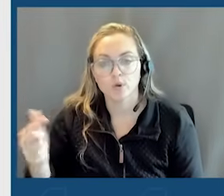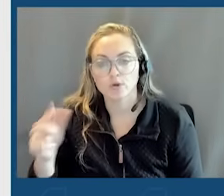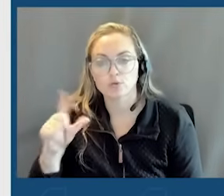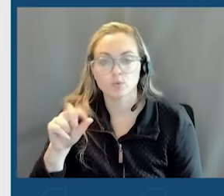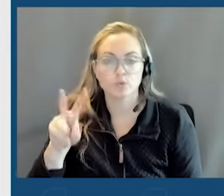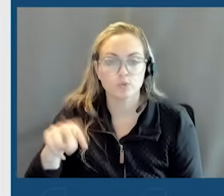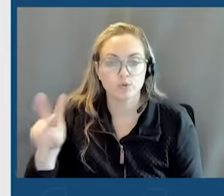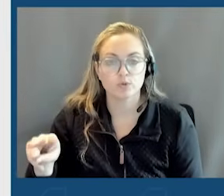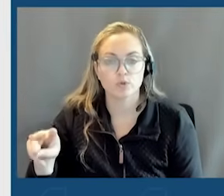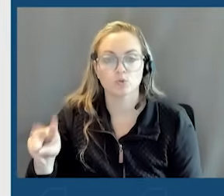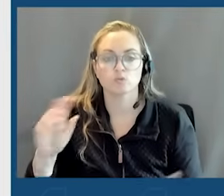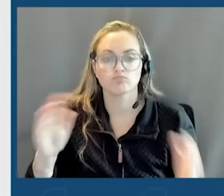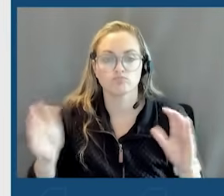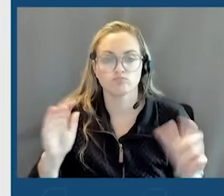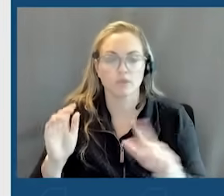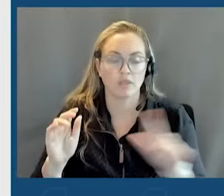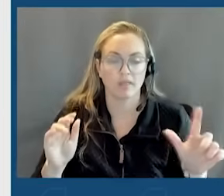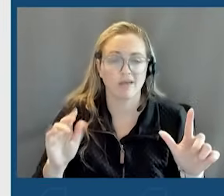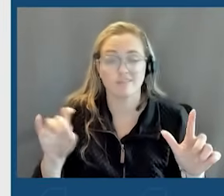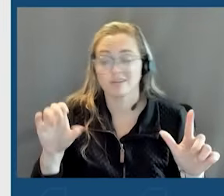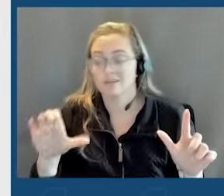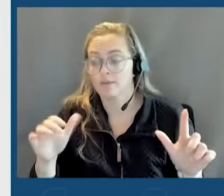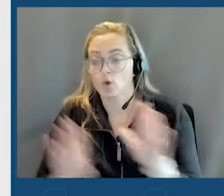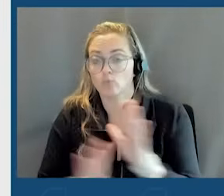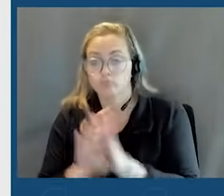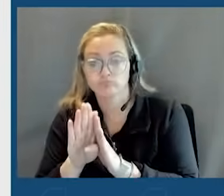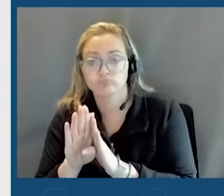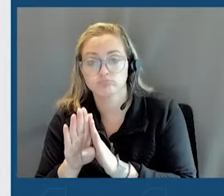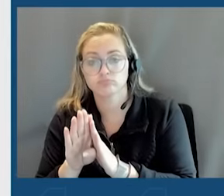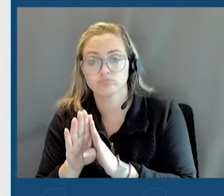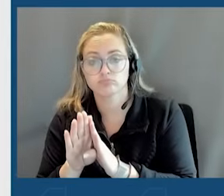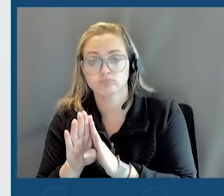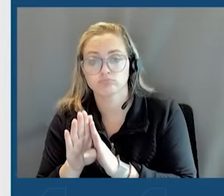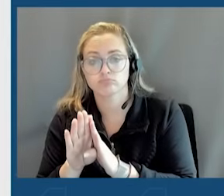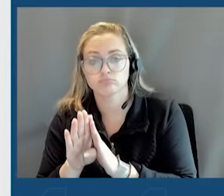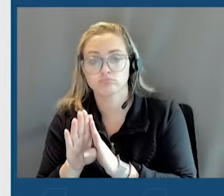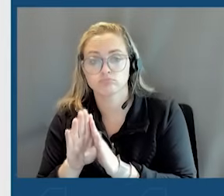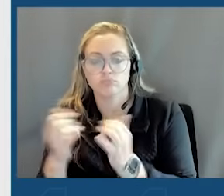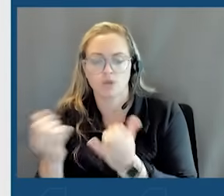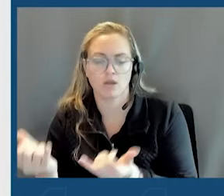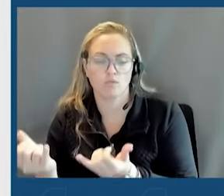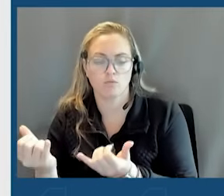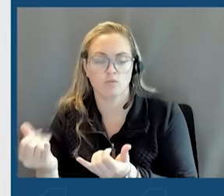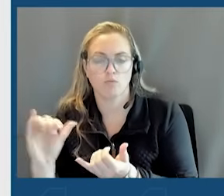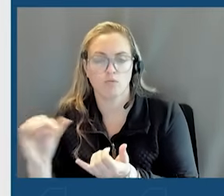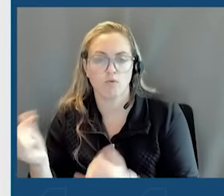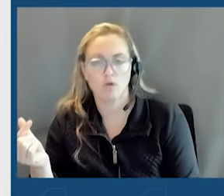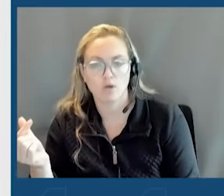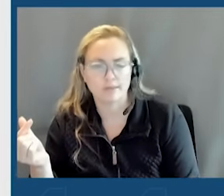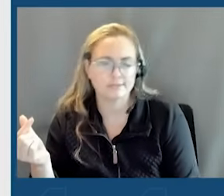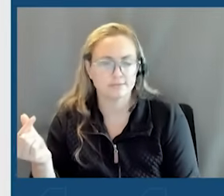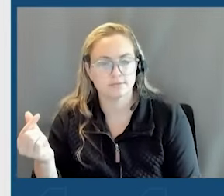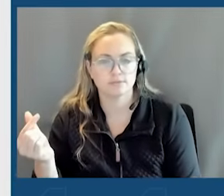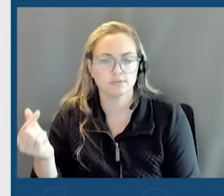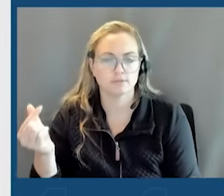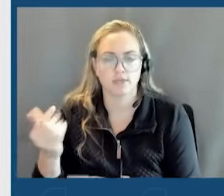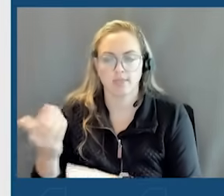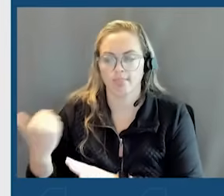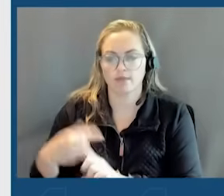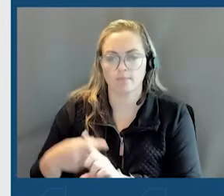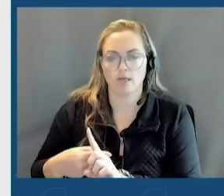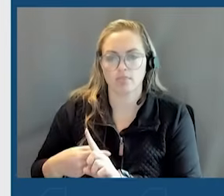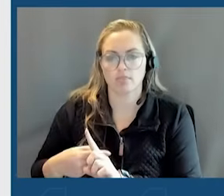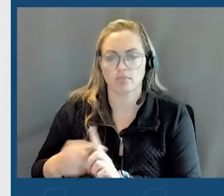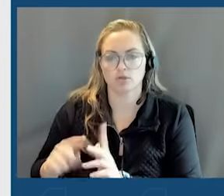on the left here. December, we had our spike. And now August, the end of last month, we're starting